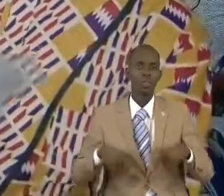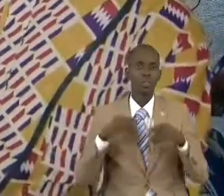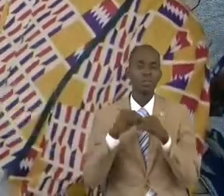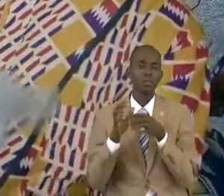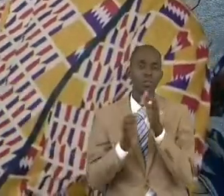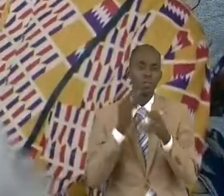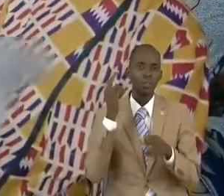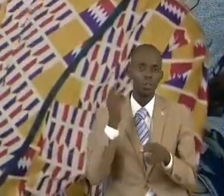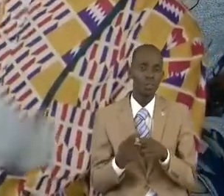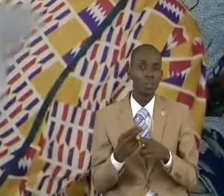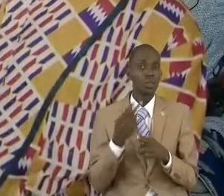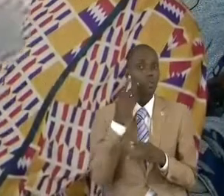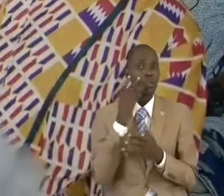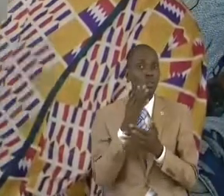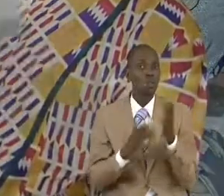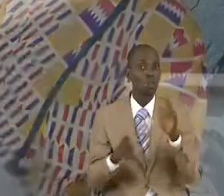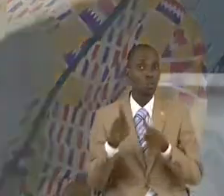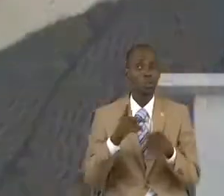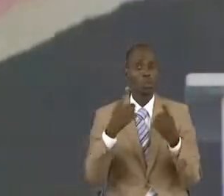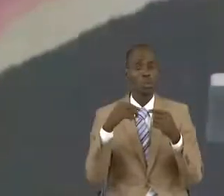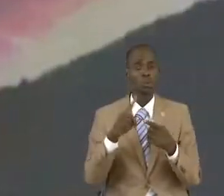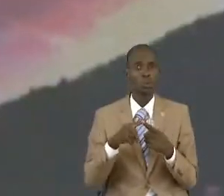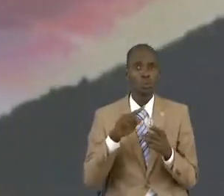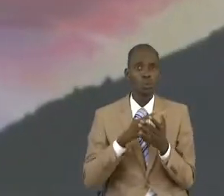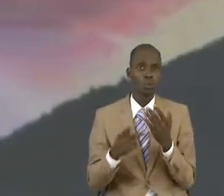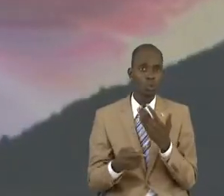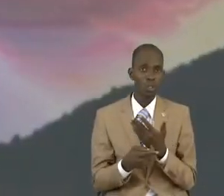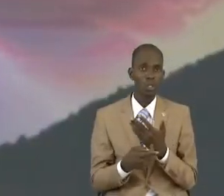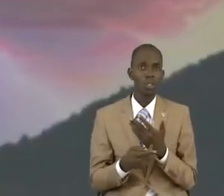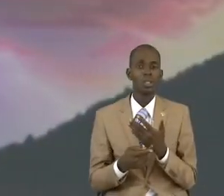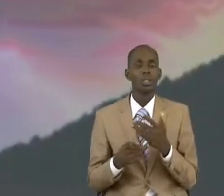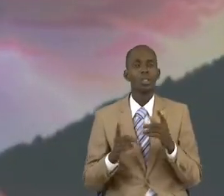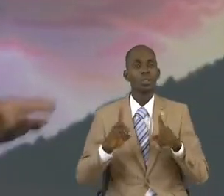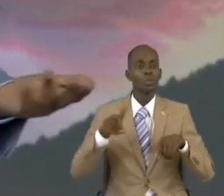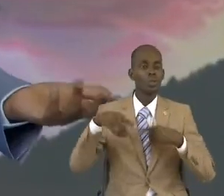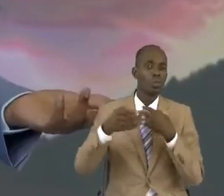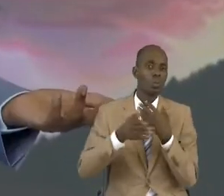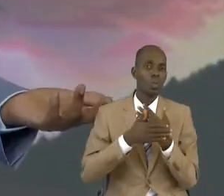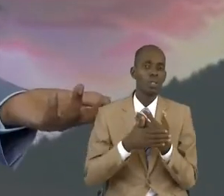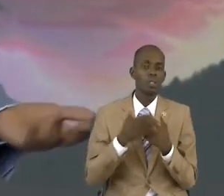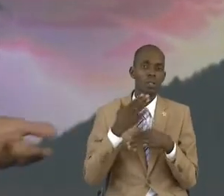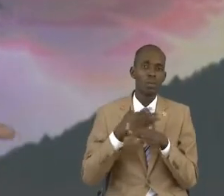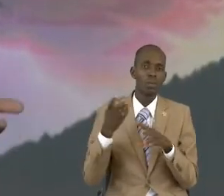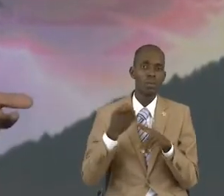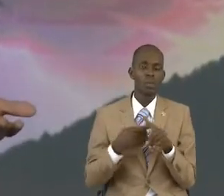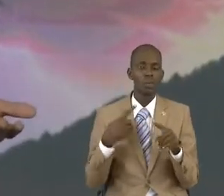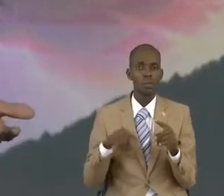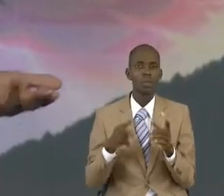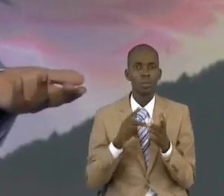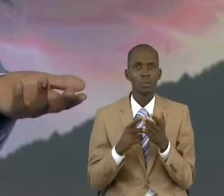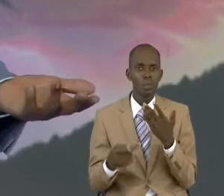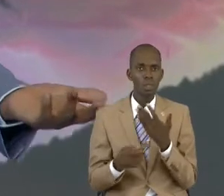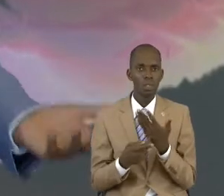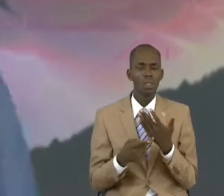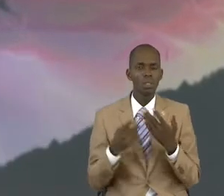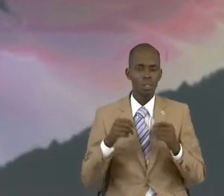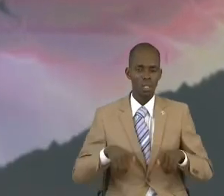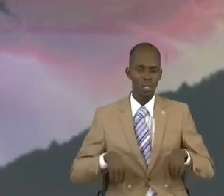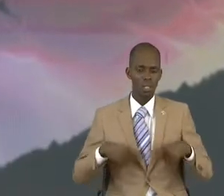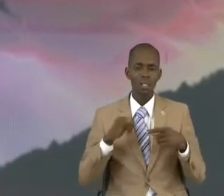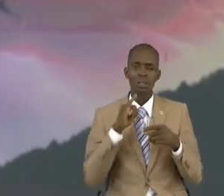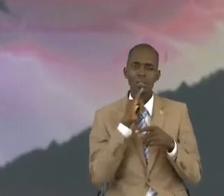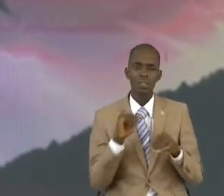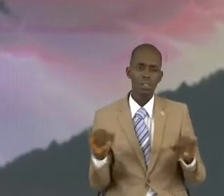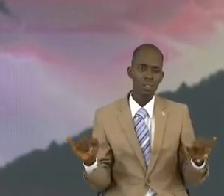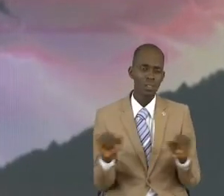come to retreat. Then they go out of the retreat, like they were before the retreat. They're still like that after